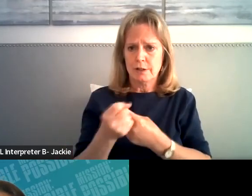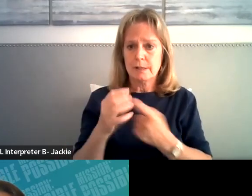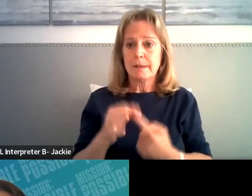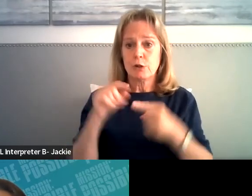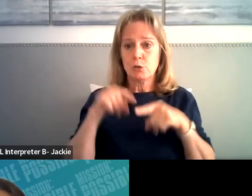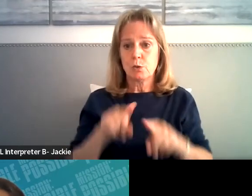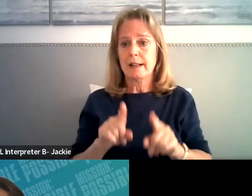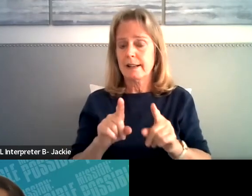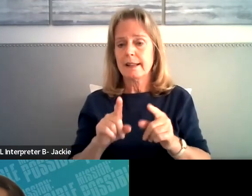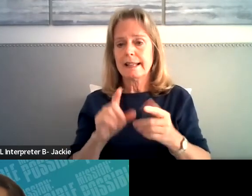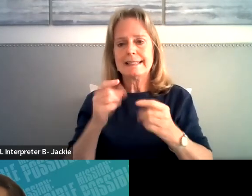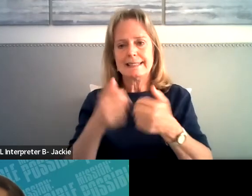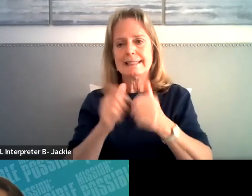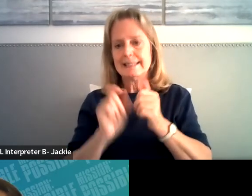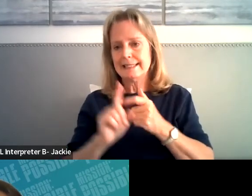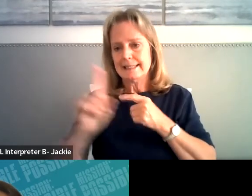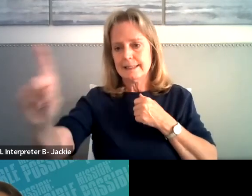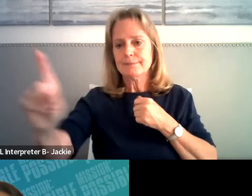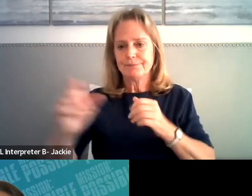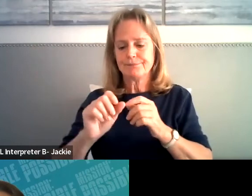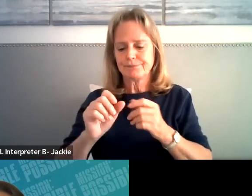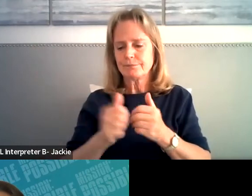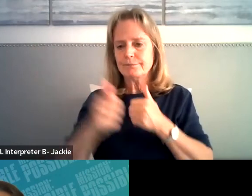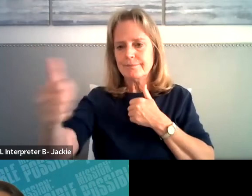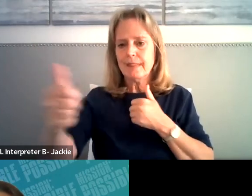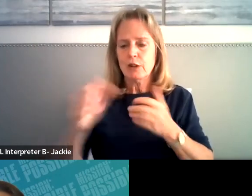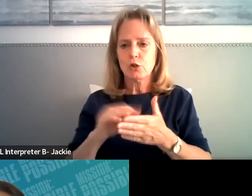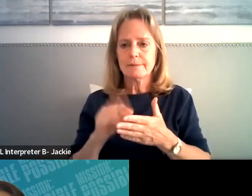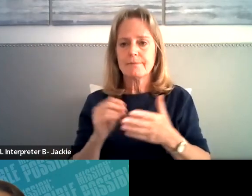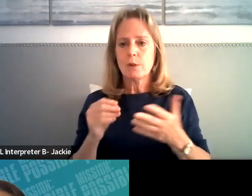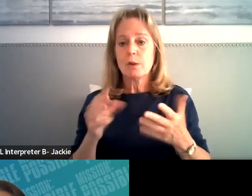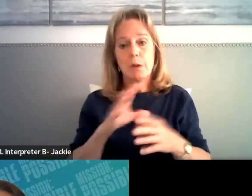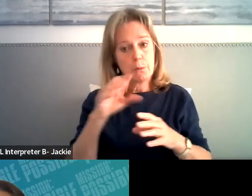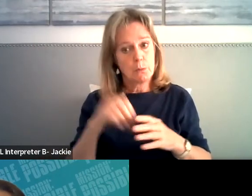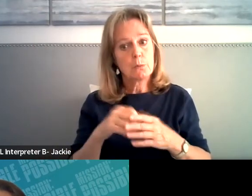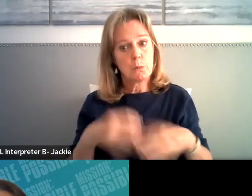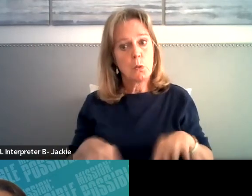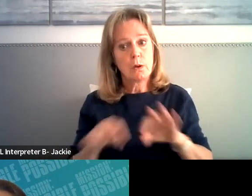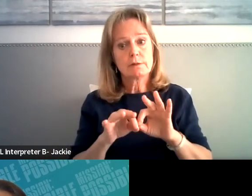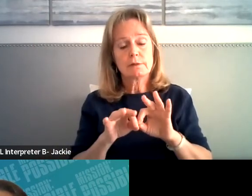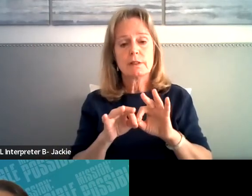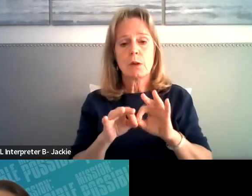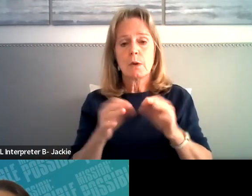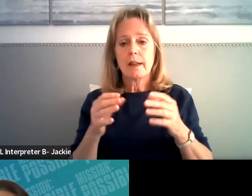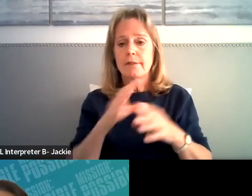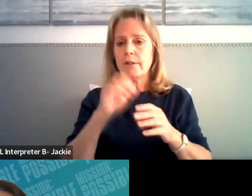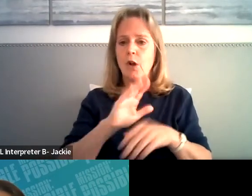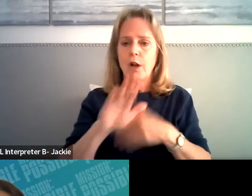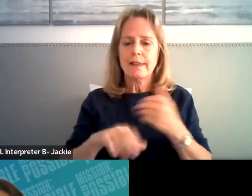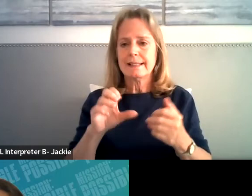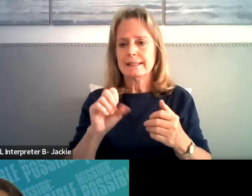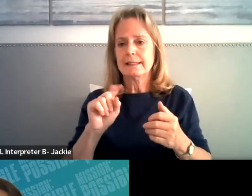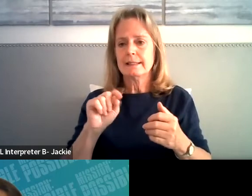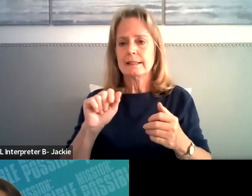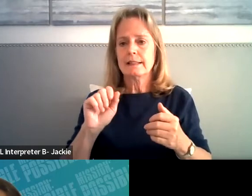distance learning. So it's very important that we involve every stakeholders in the planning and development,